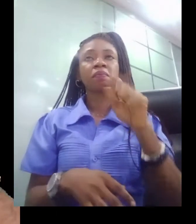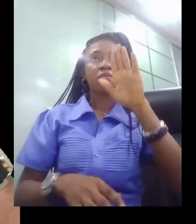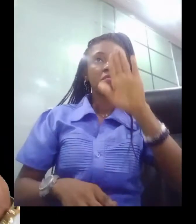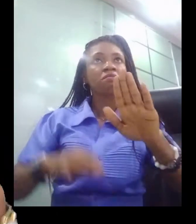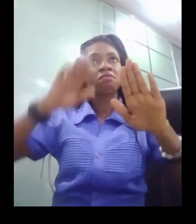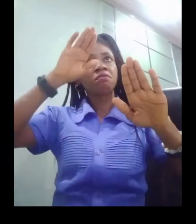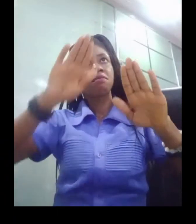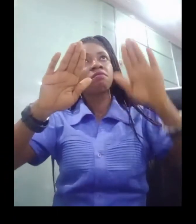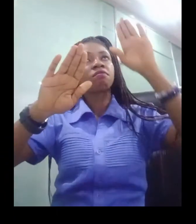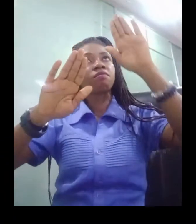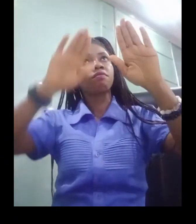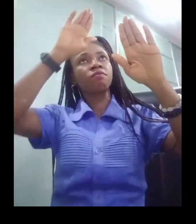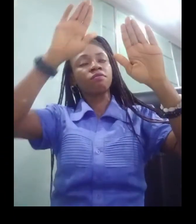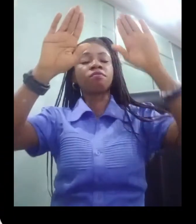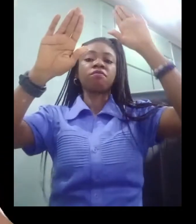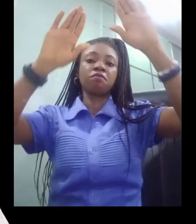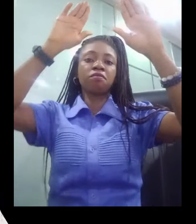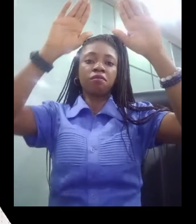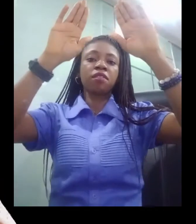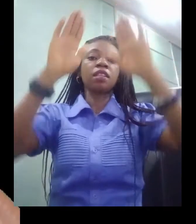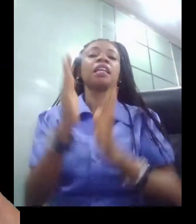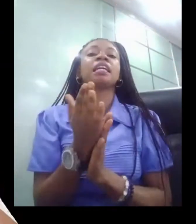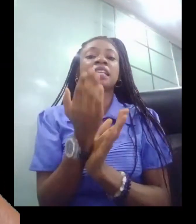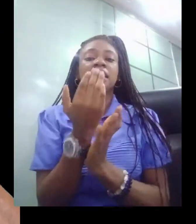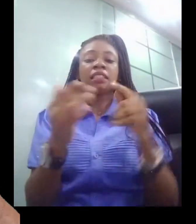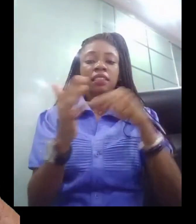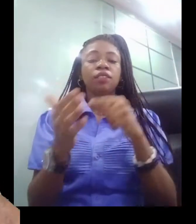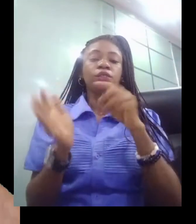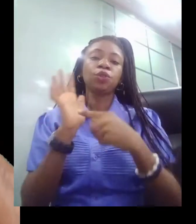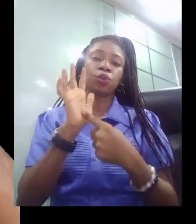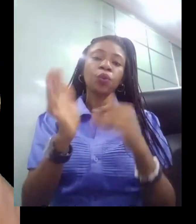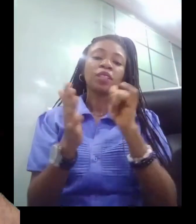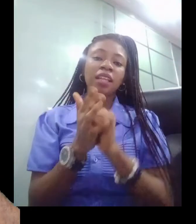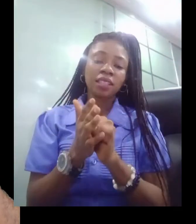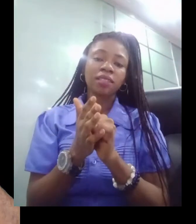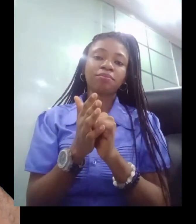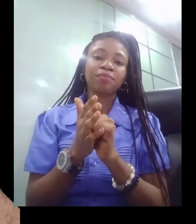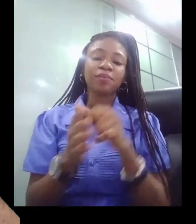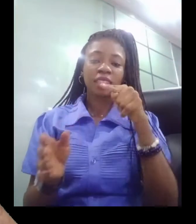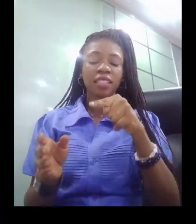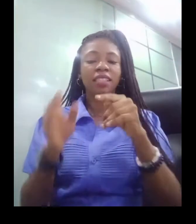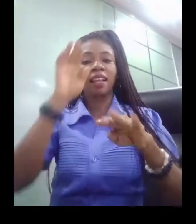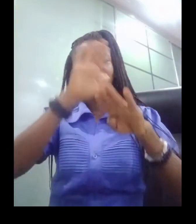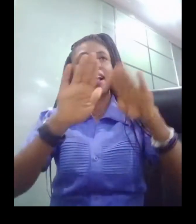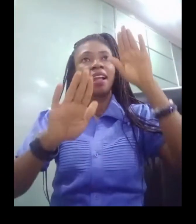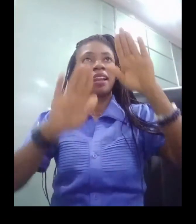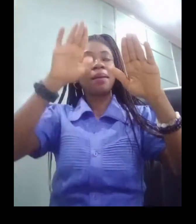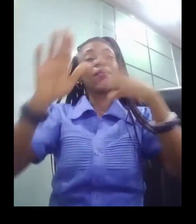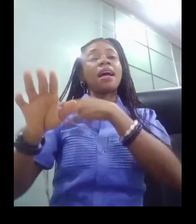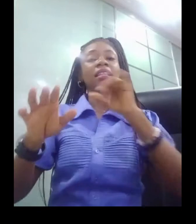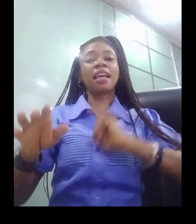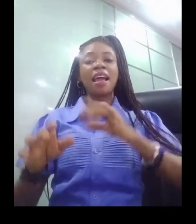that is verb. So she indicated climbing with this sign, and I feel it